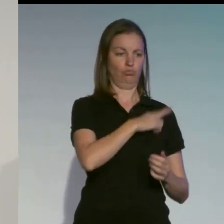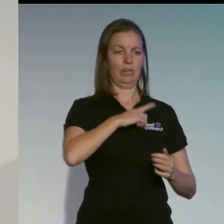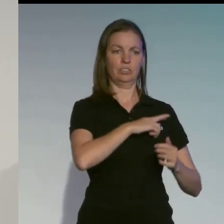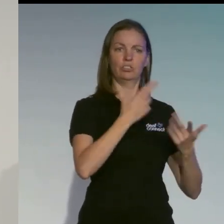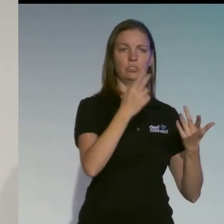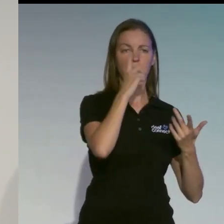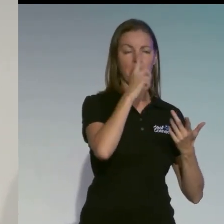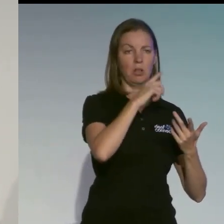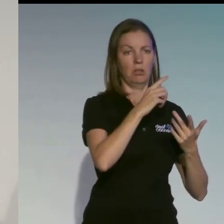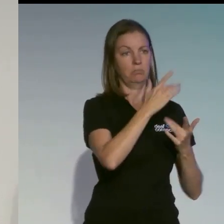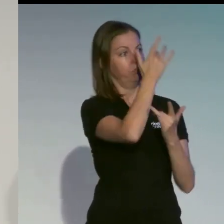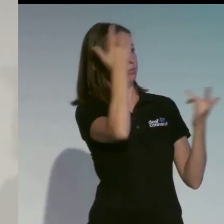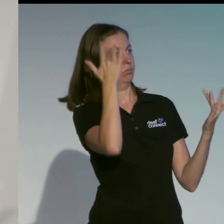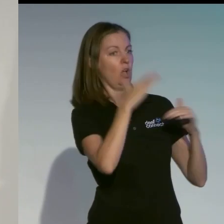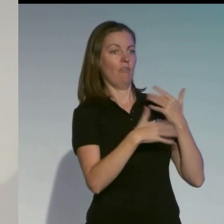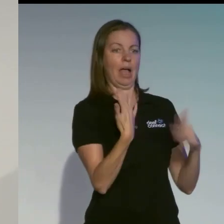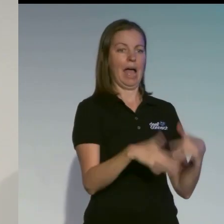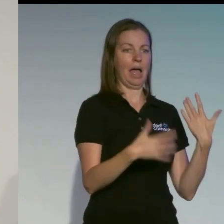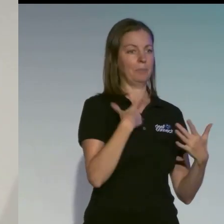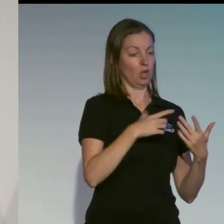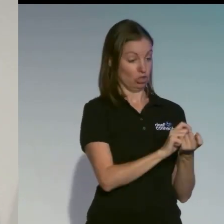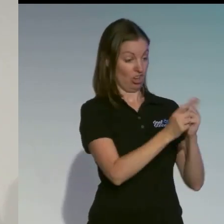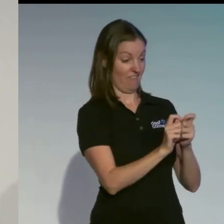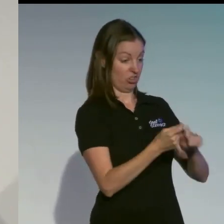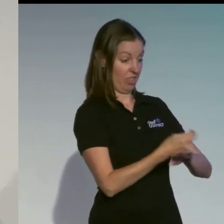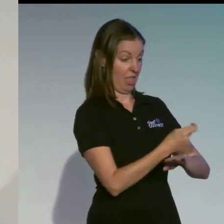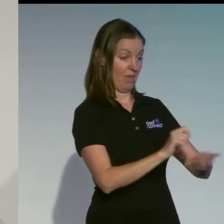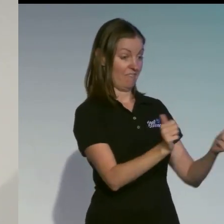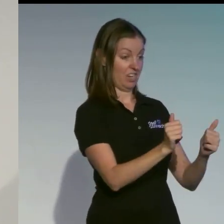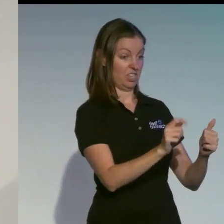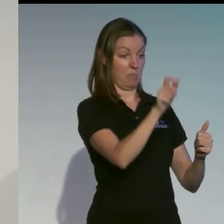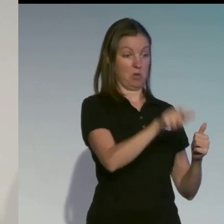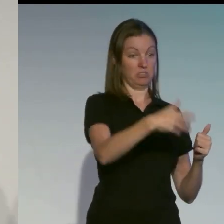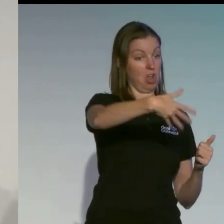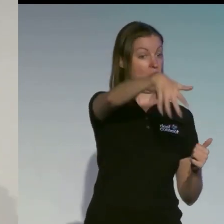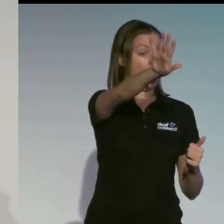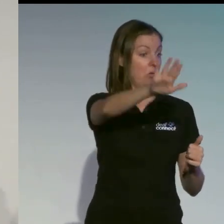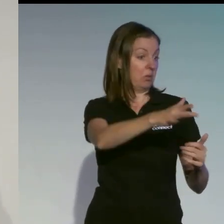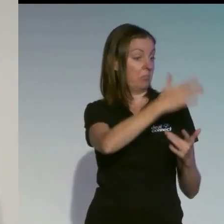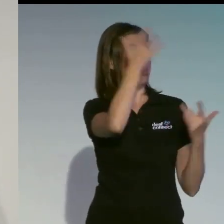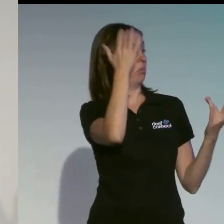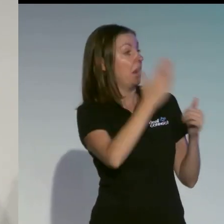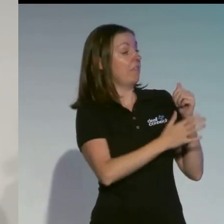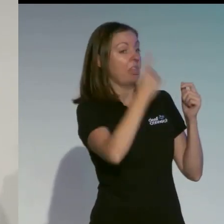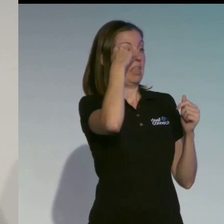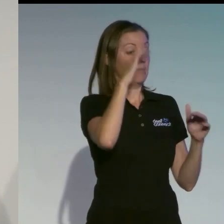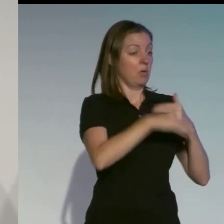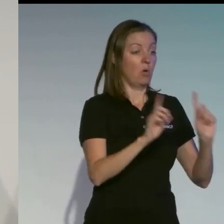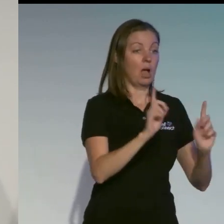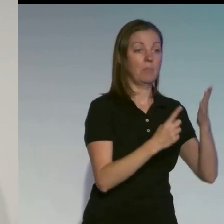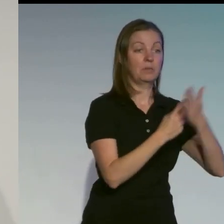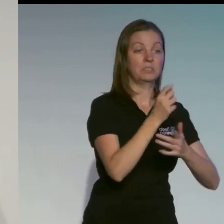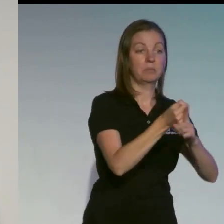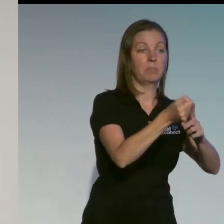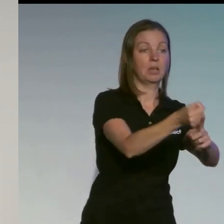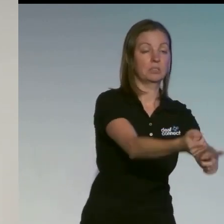ideas have caused to people because they've often left and gone off somewhere else. So it's letting people know, do you realise that when you dropped this ball from upstairs, it went down and